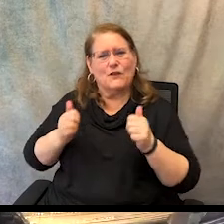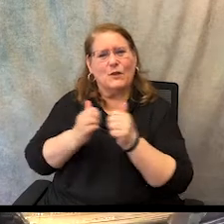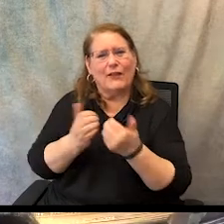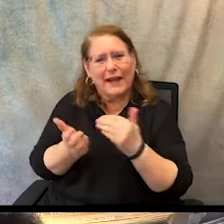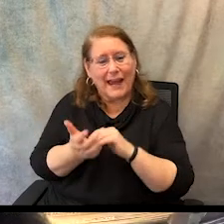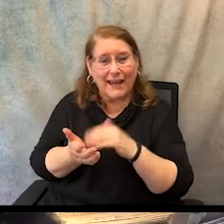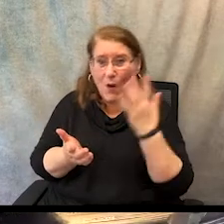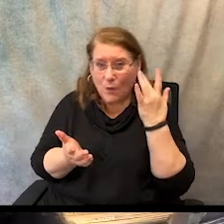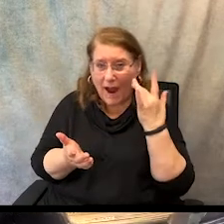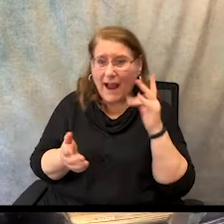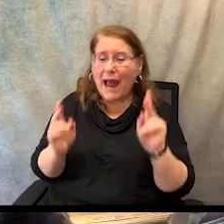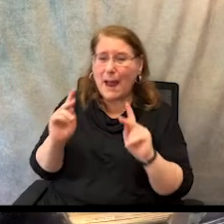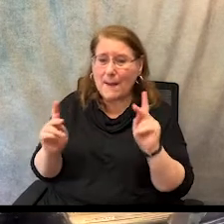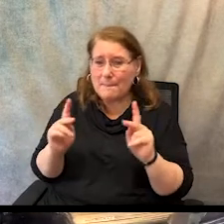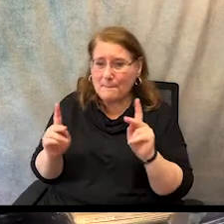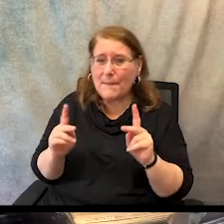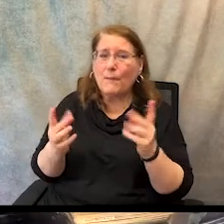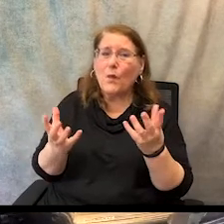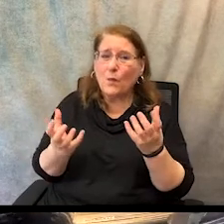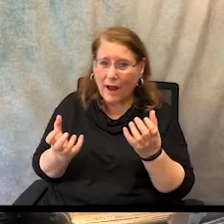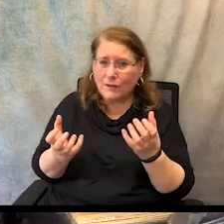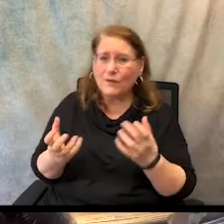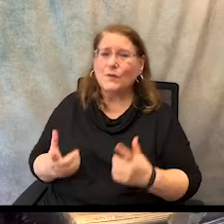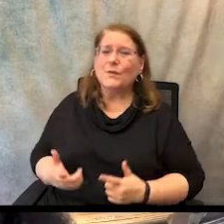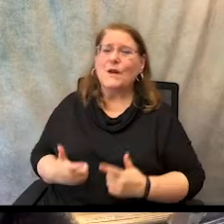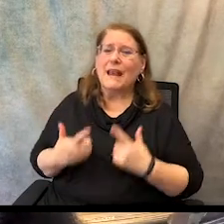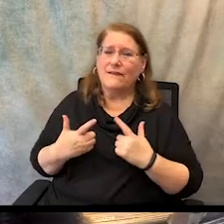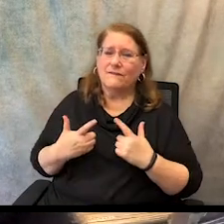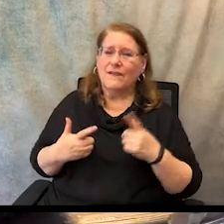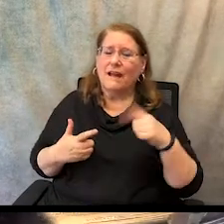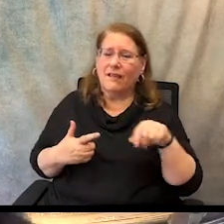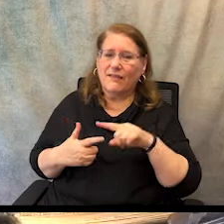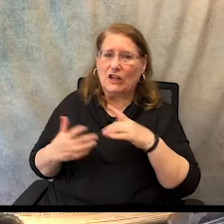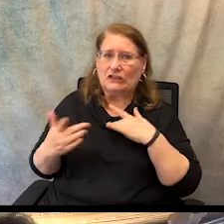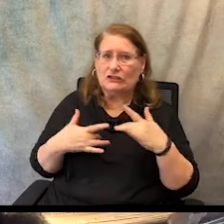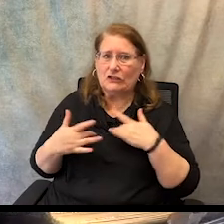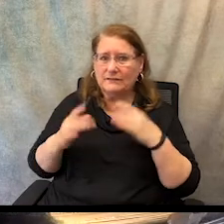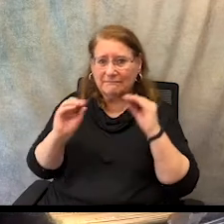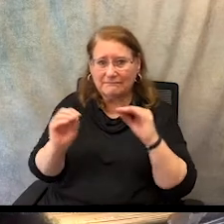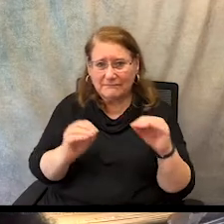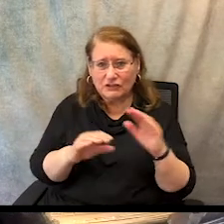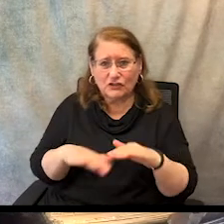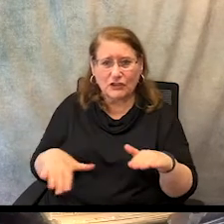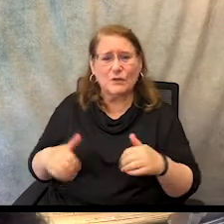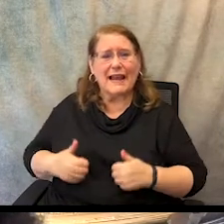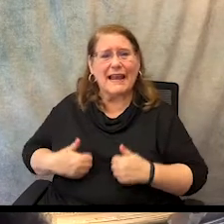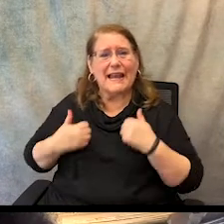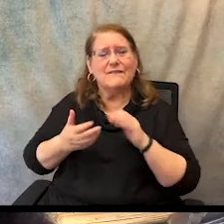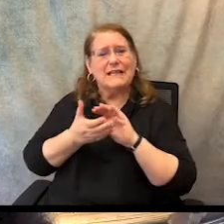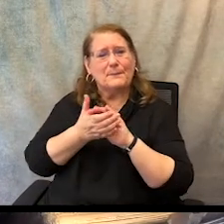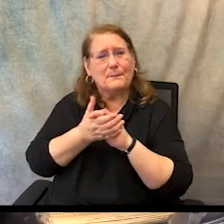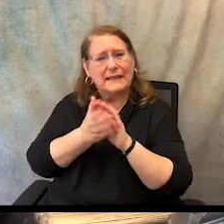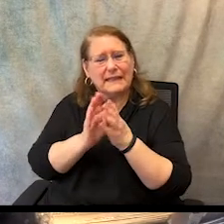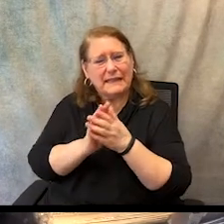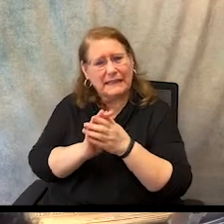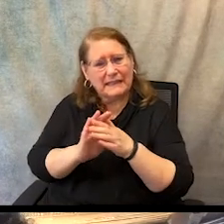again. Because people, really, they are simple. People want to live. They are concerned to educate their children, to live in